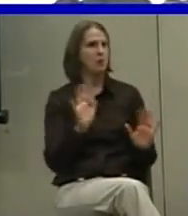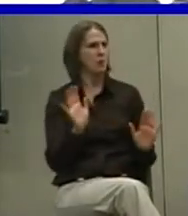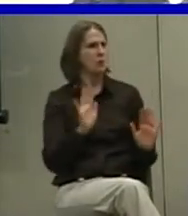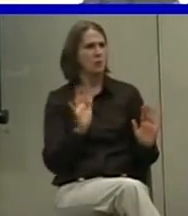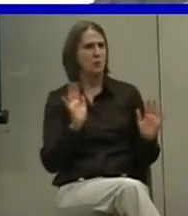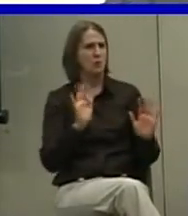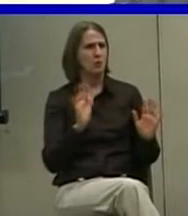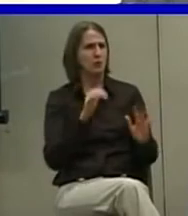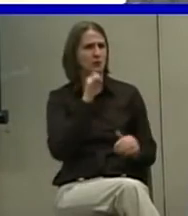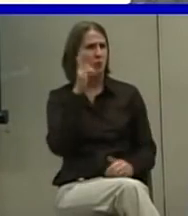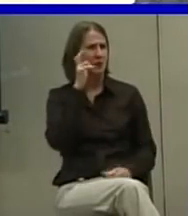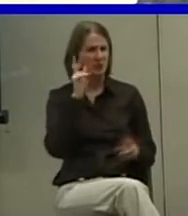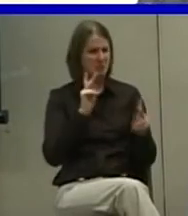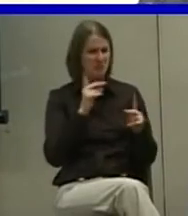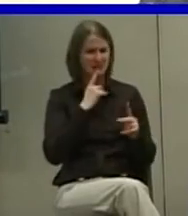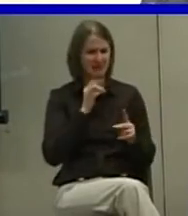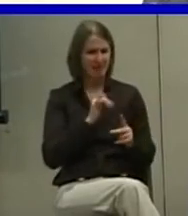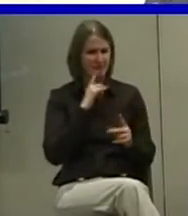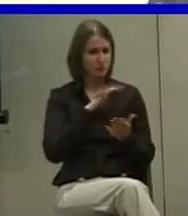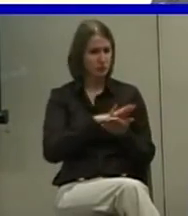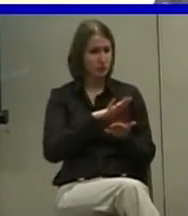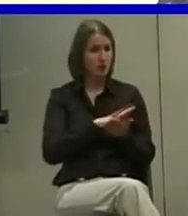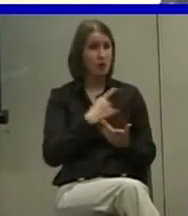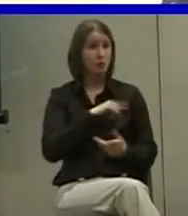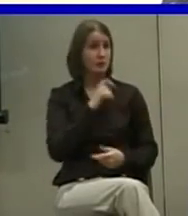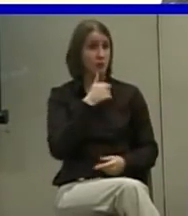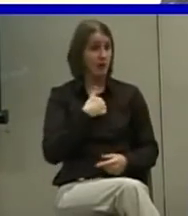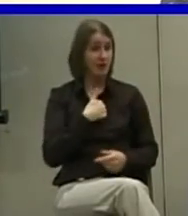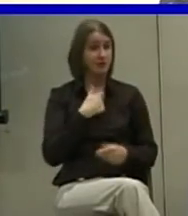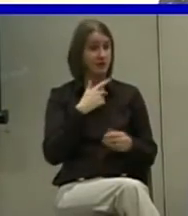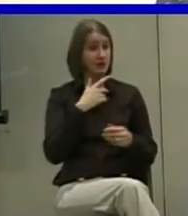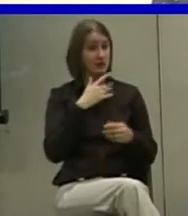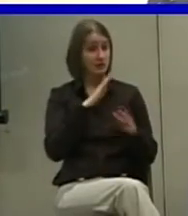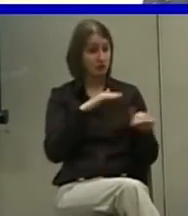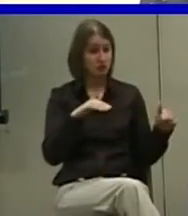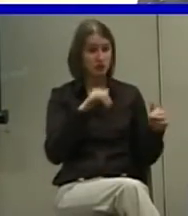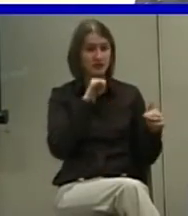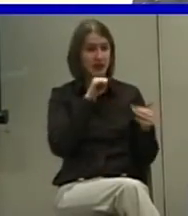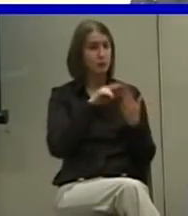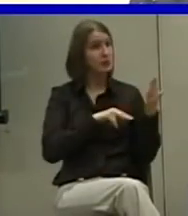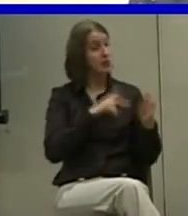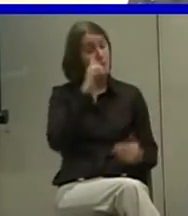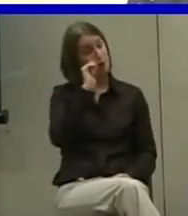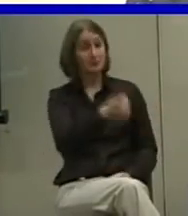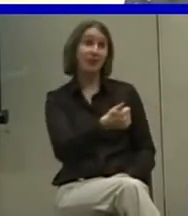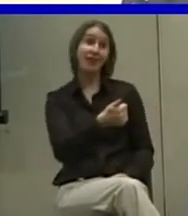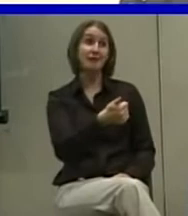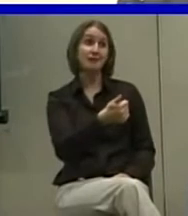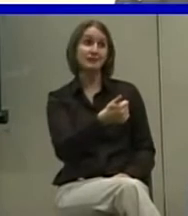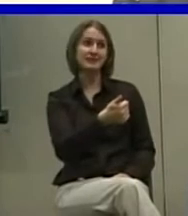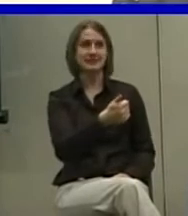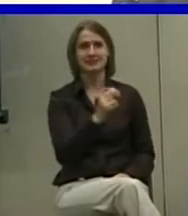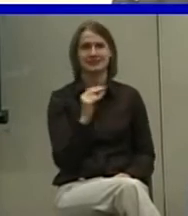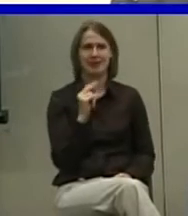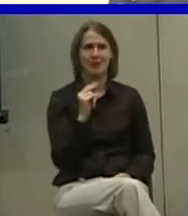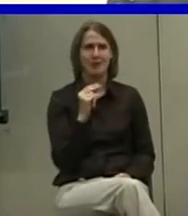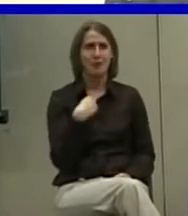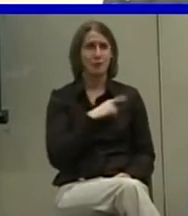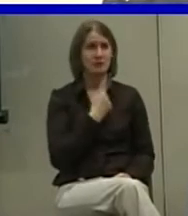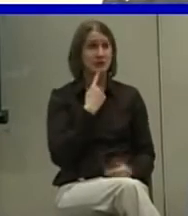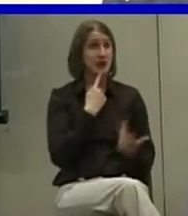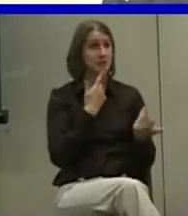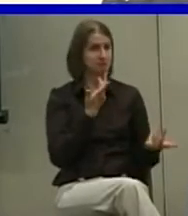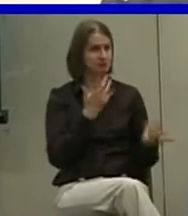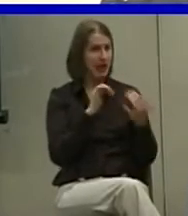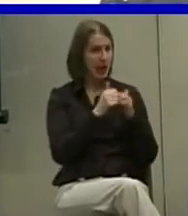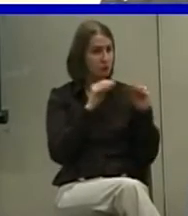don't hear people say that in academics. We don't have kids that aren't reading and people say, well, it's up to them. We say, well, then how could